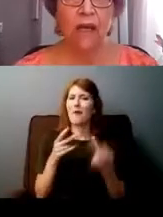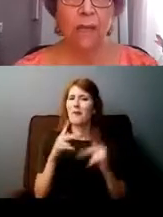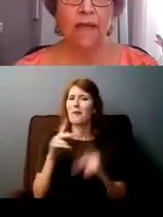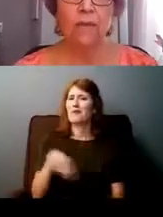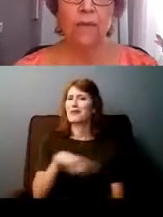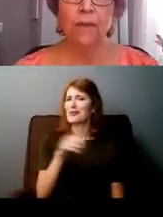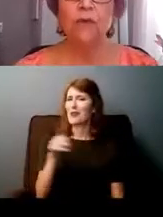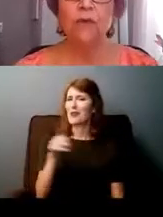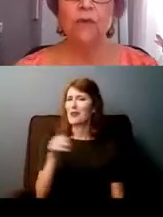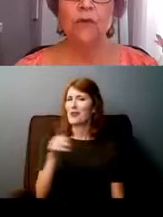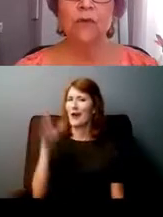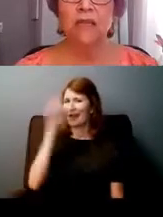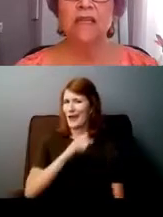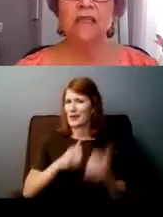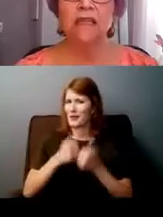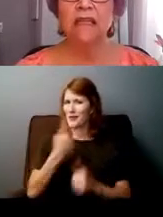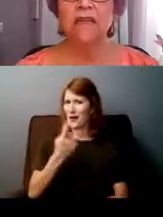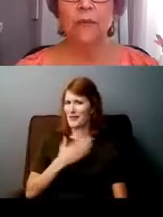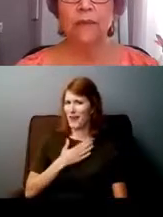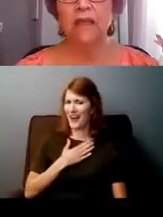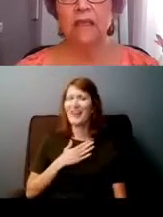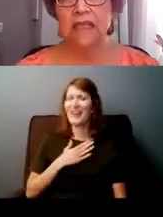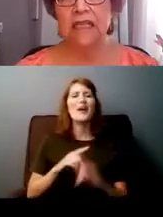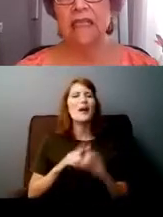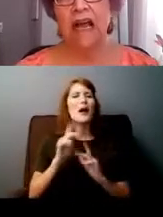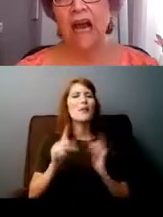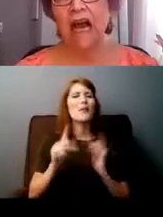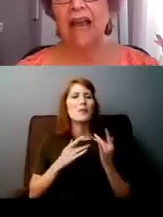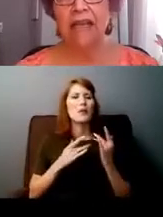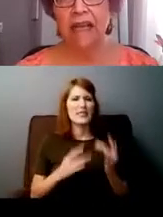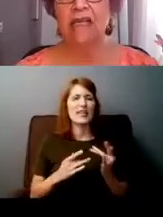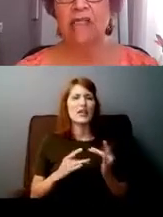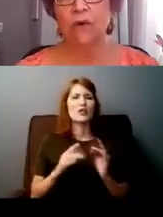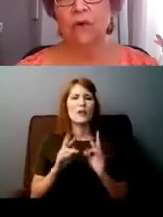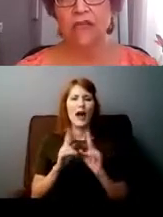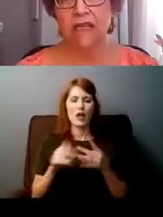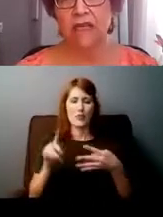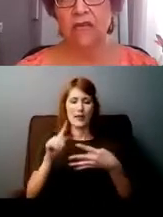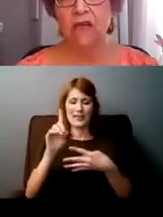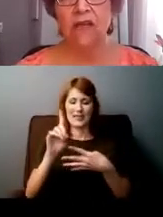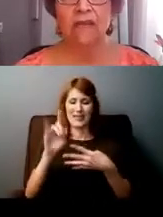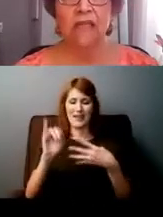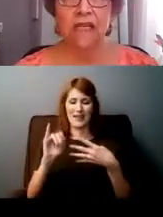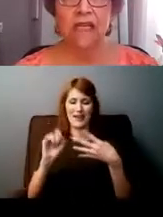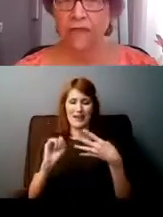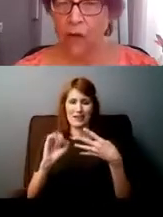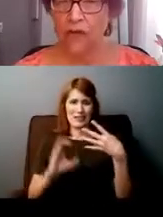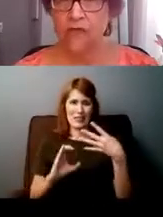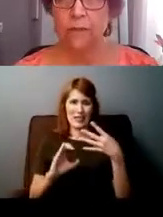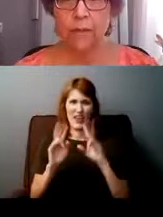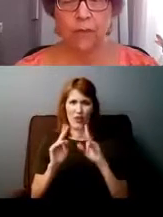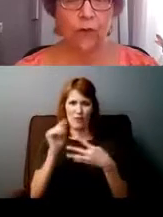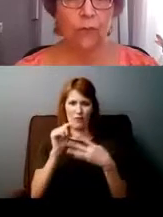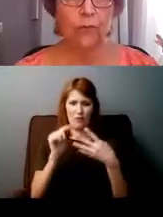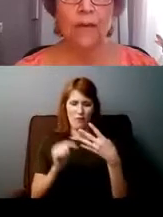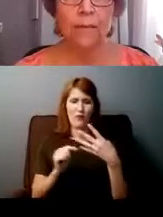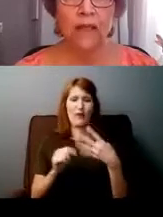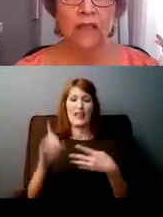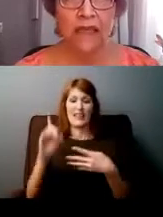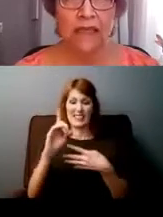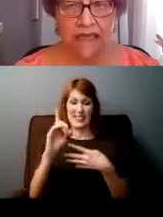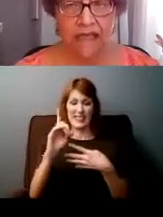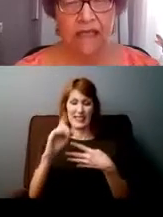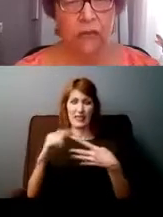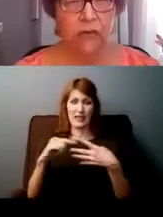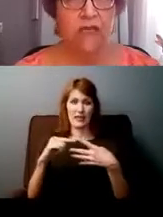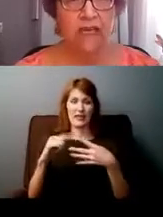is. But people tend to either be D, I, S, or C. The D folks, the people who are